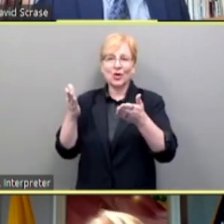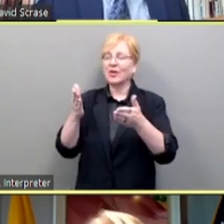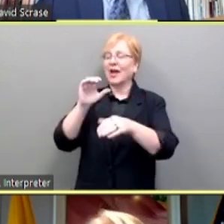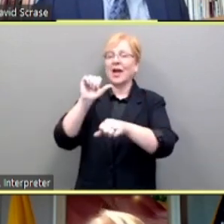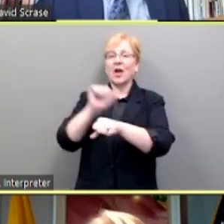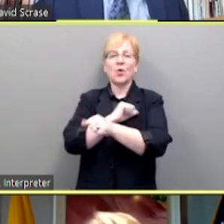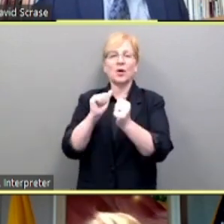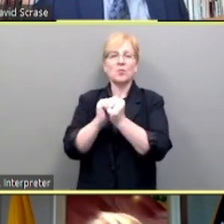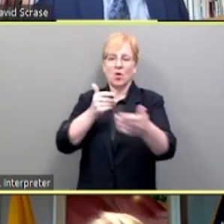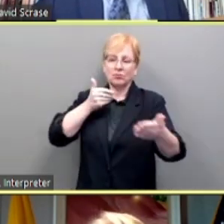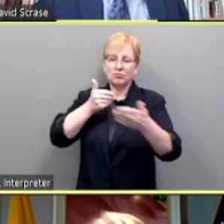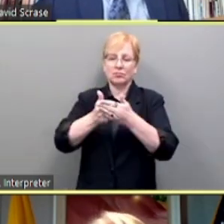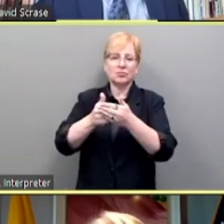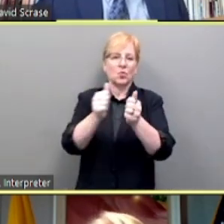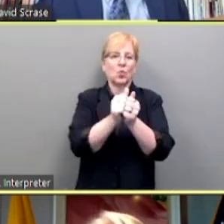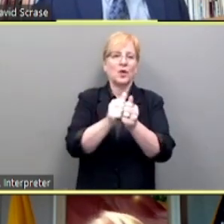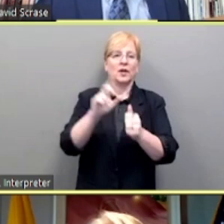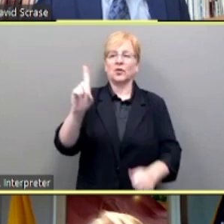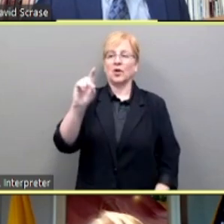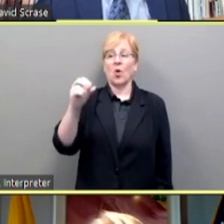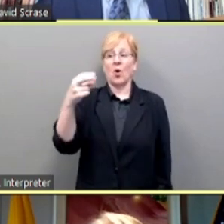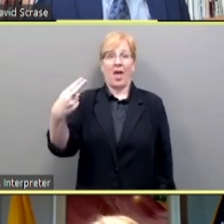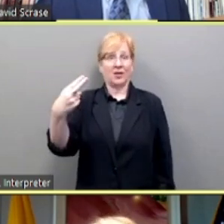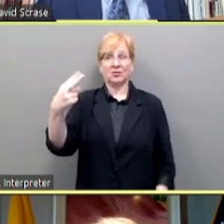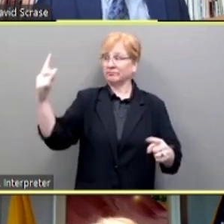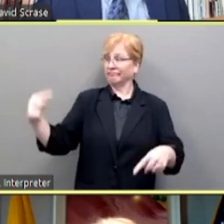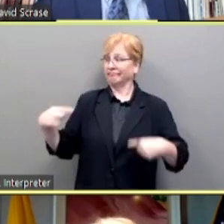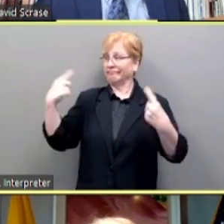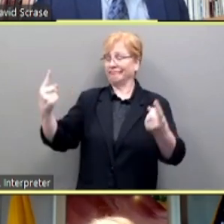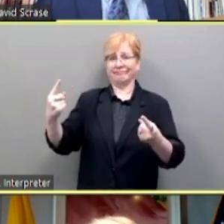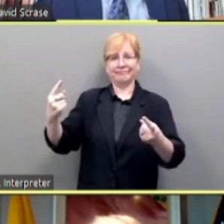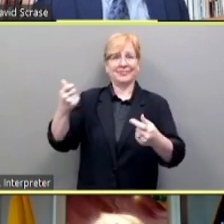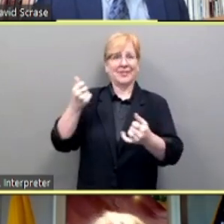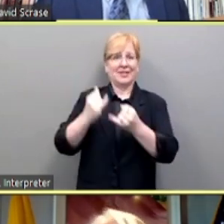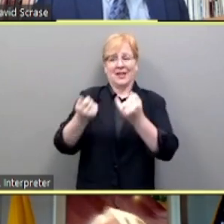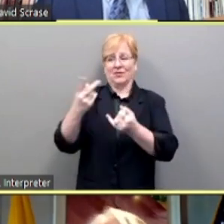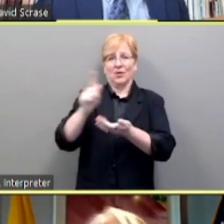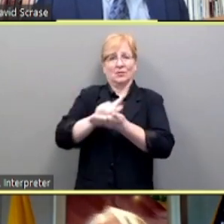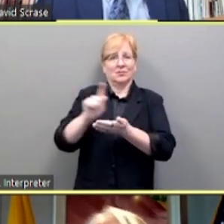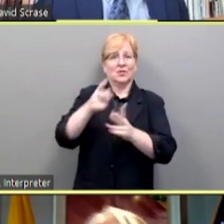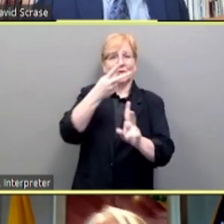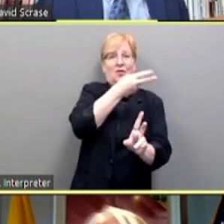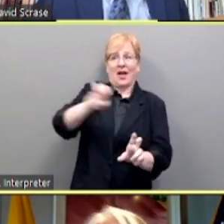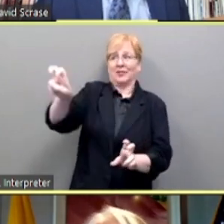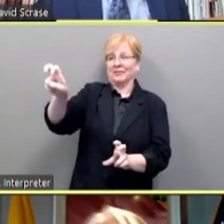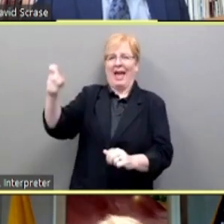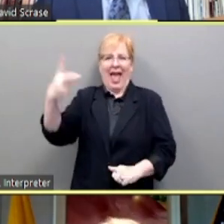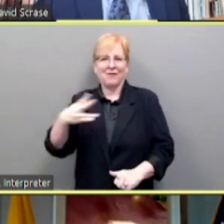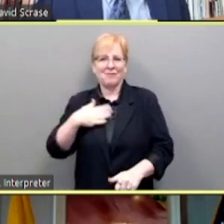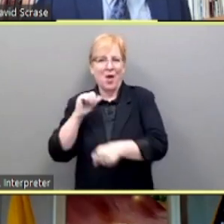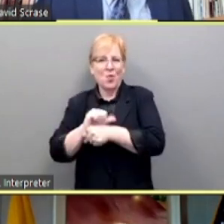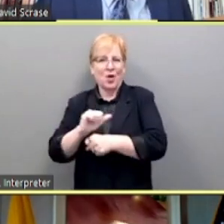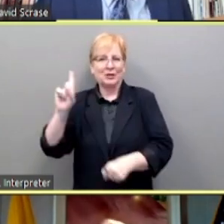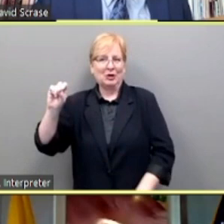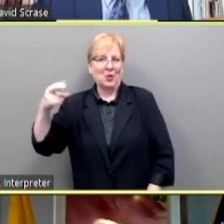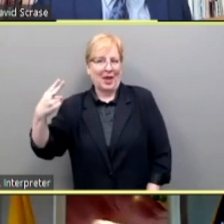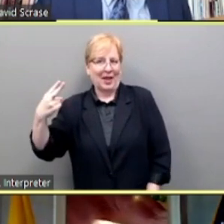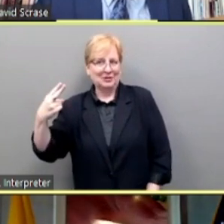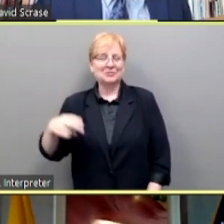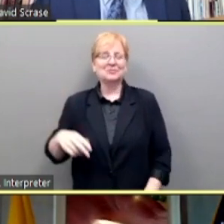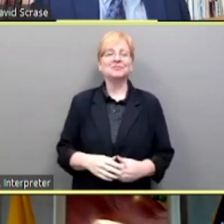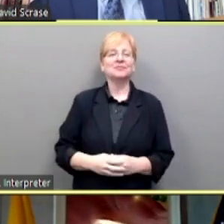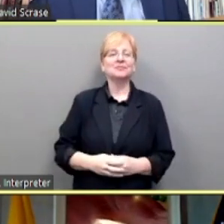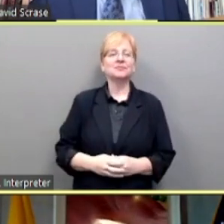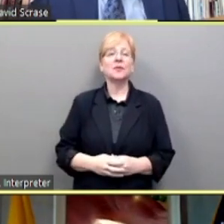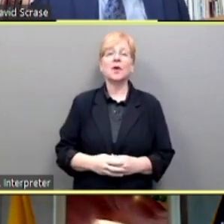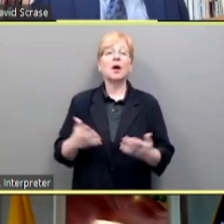folks at the Department of Health over the past few weeks since moving over there for half my time. We're doing well as a